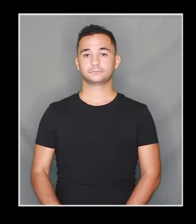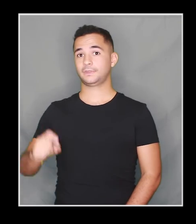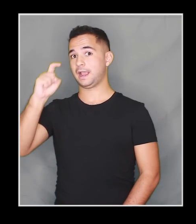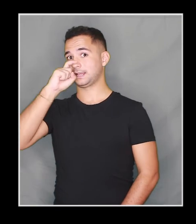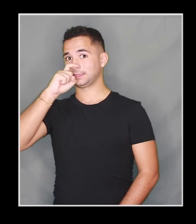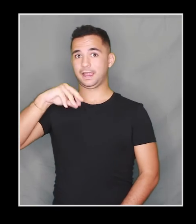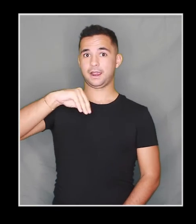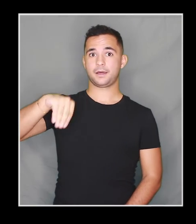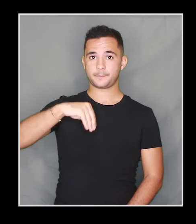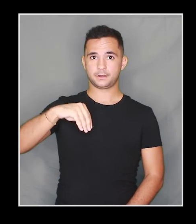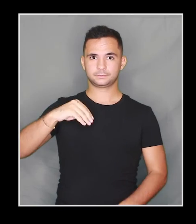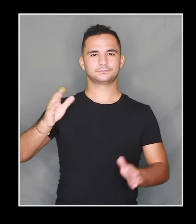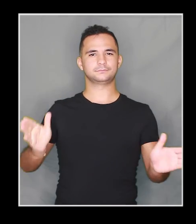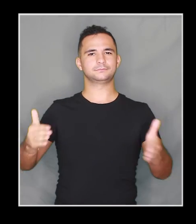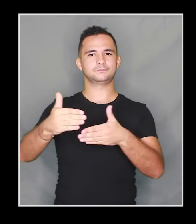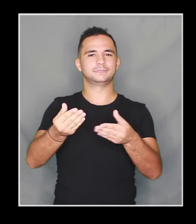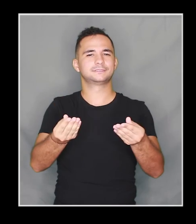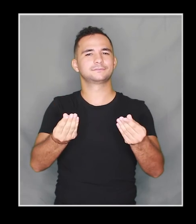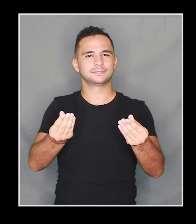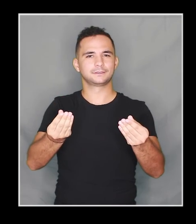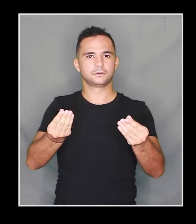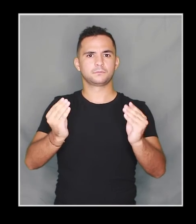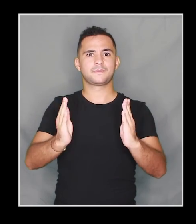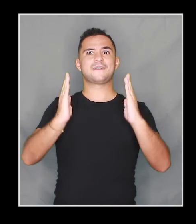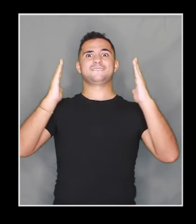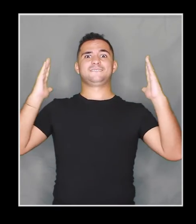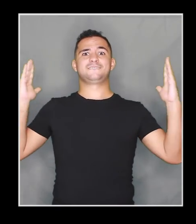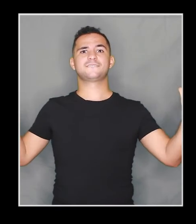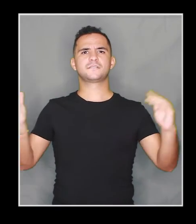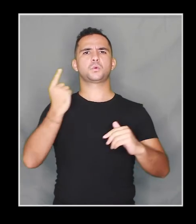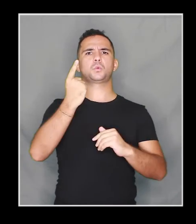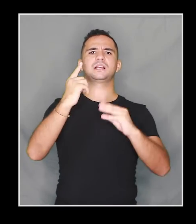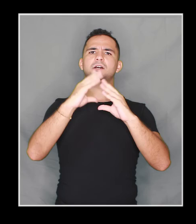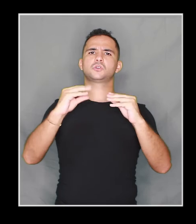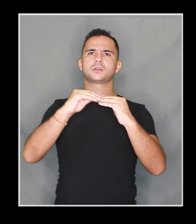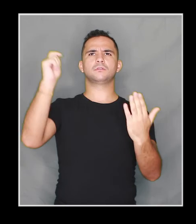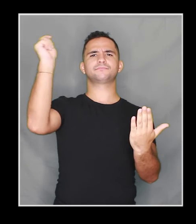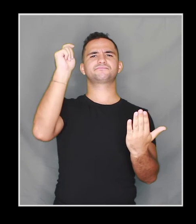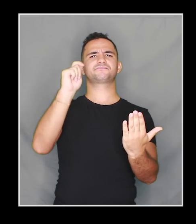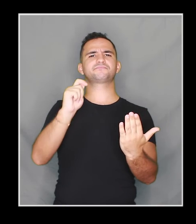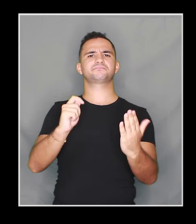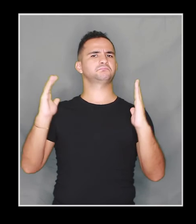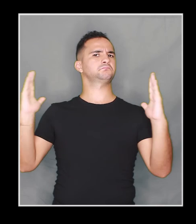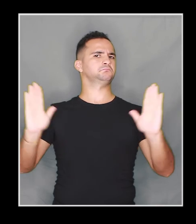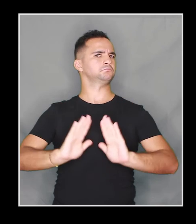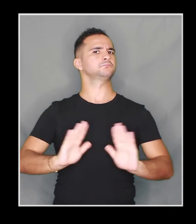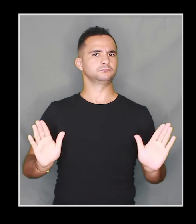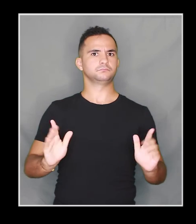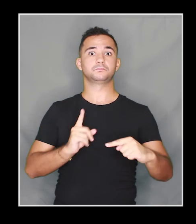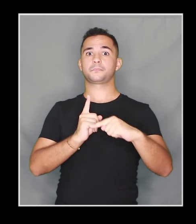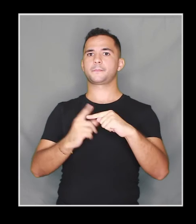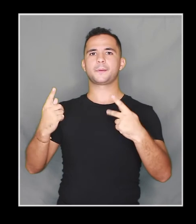In Catania and Naples, one single episode is painted on wrapping paper, where a sheet